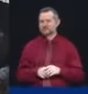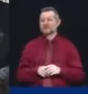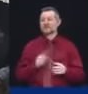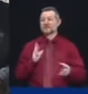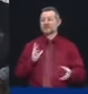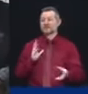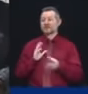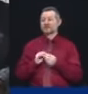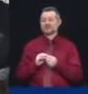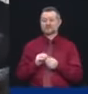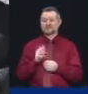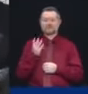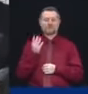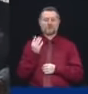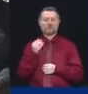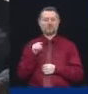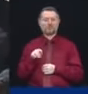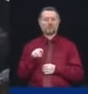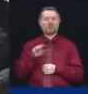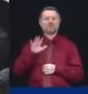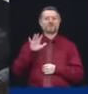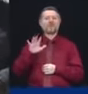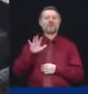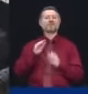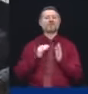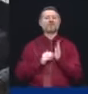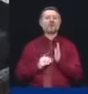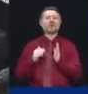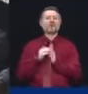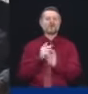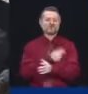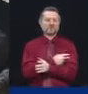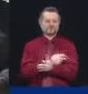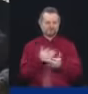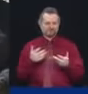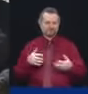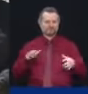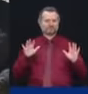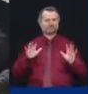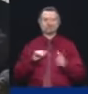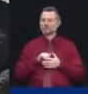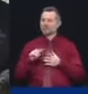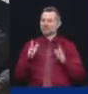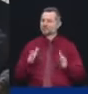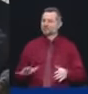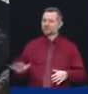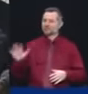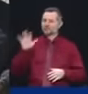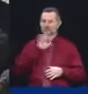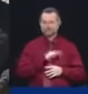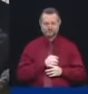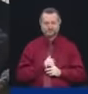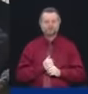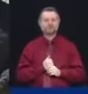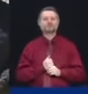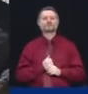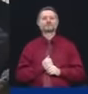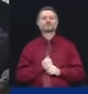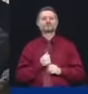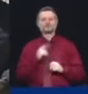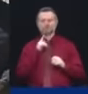14.5 million shots for New Yorkers, which has been great, great